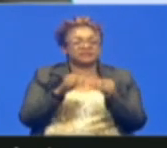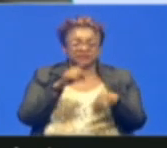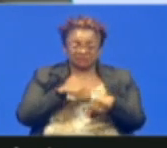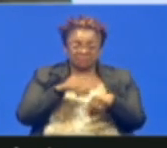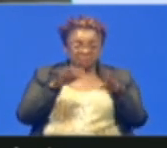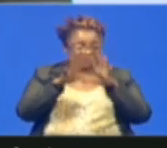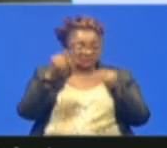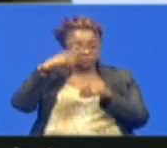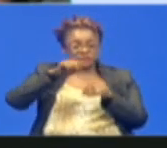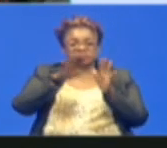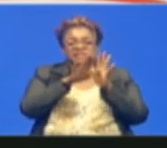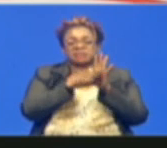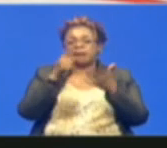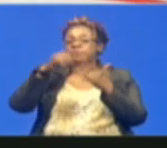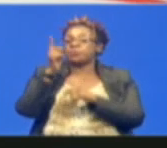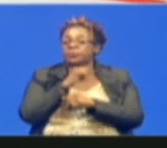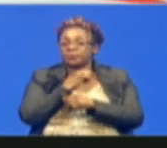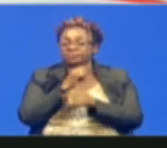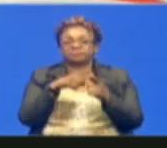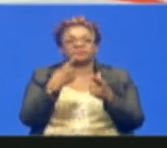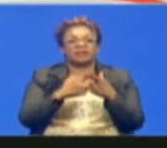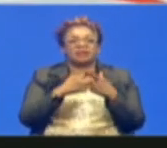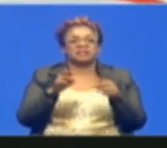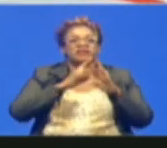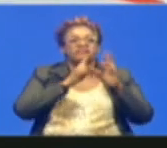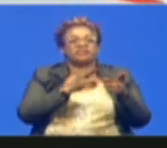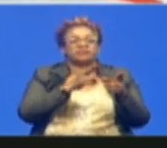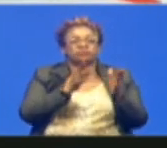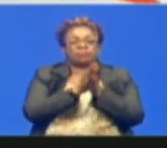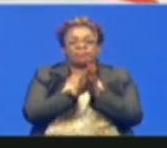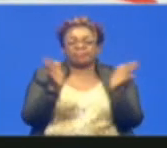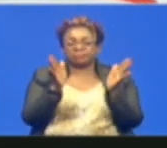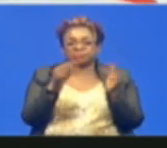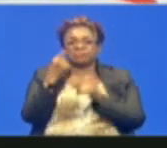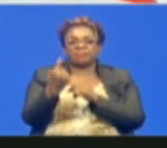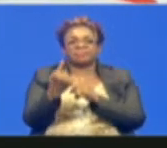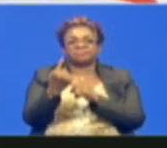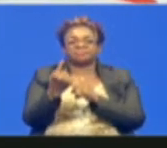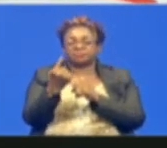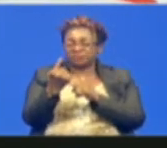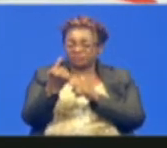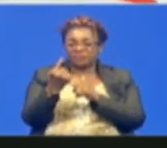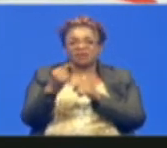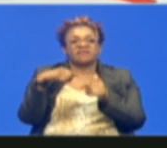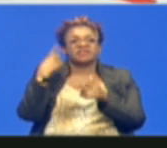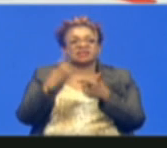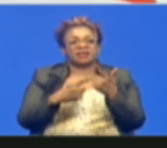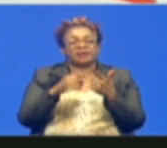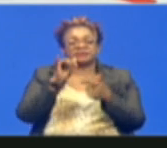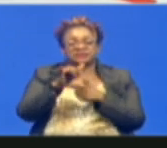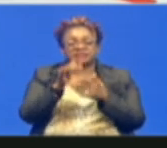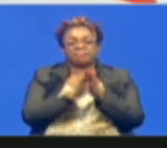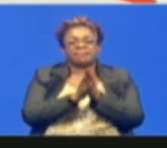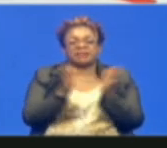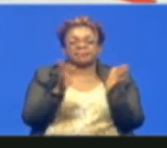policy statement has been approved, it is required to be made public by the start of March in the year, and this is in line with the Public Finance